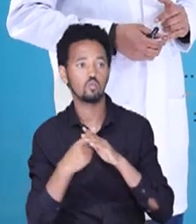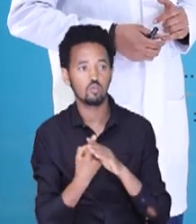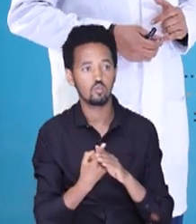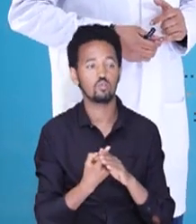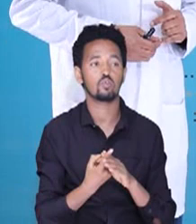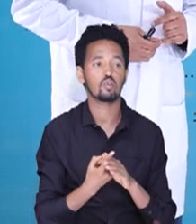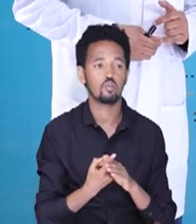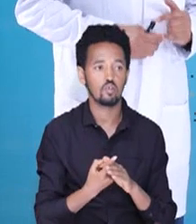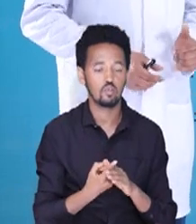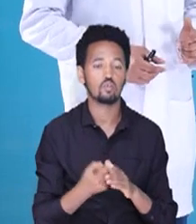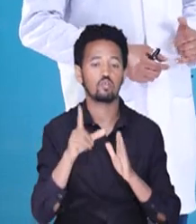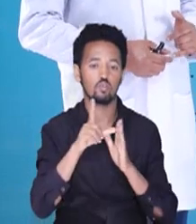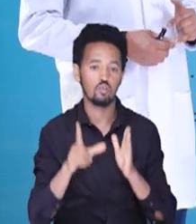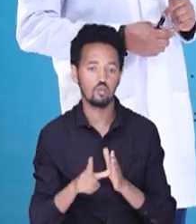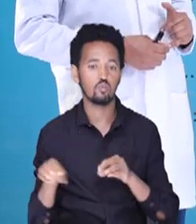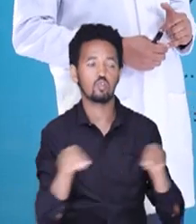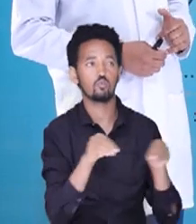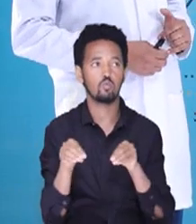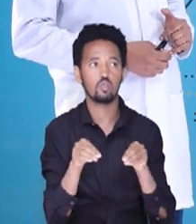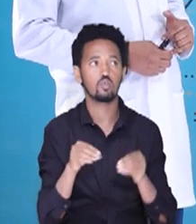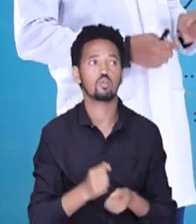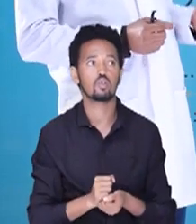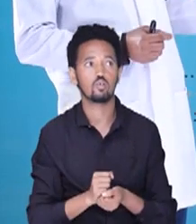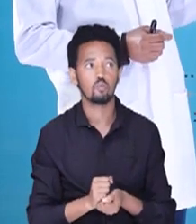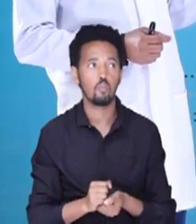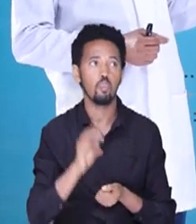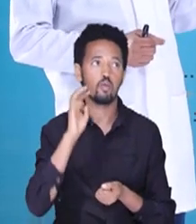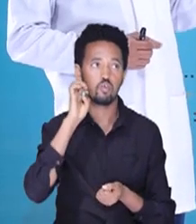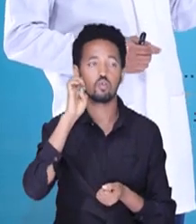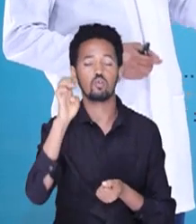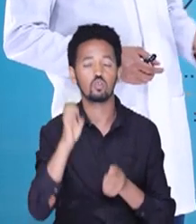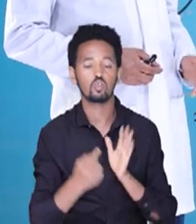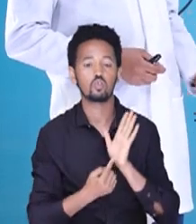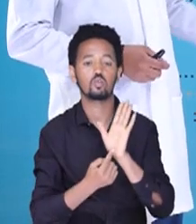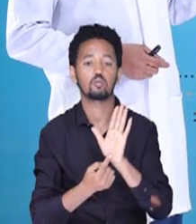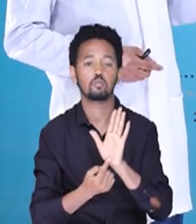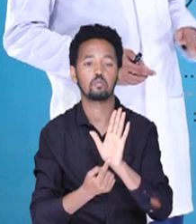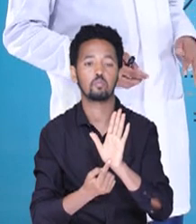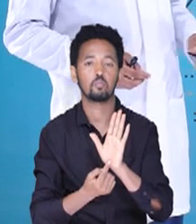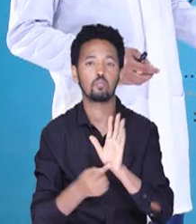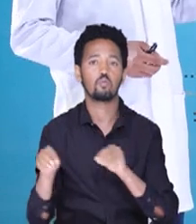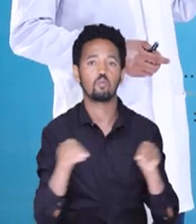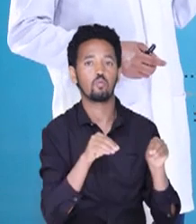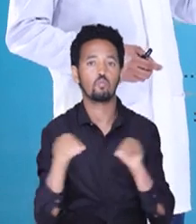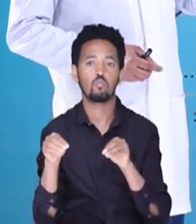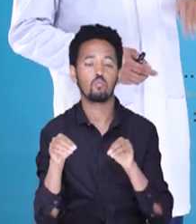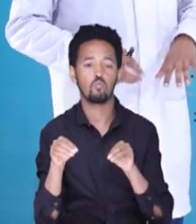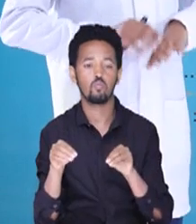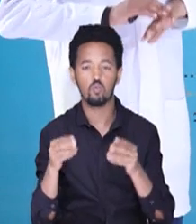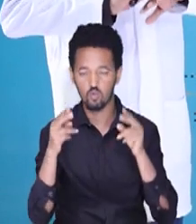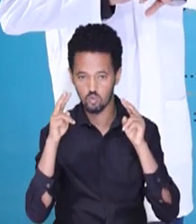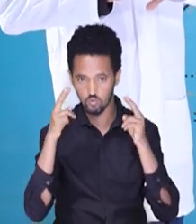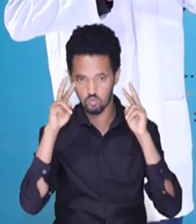as Leveller Movement. The Leveller Movement issued centralized manifesto. The movement was committed